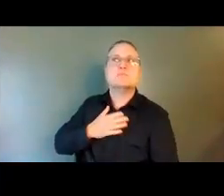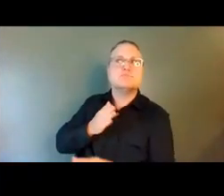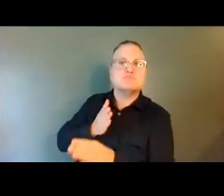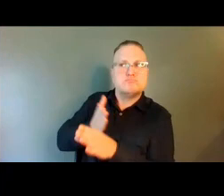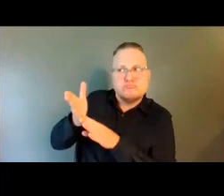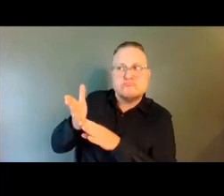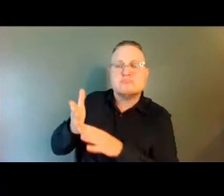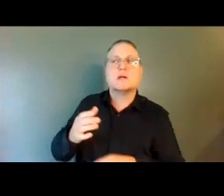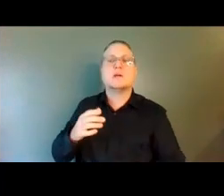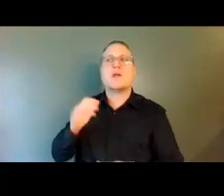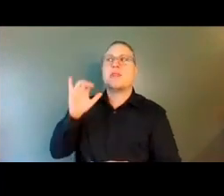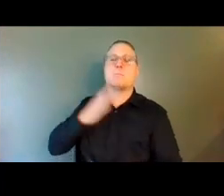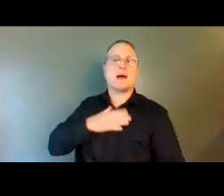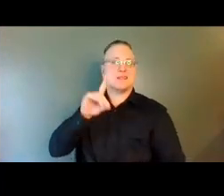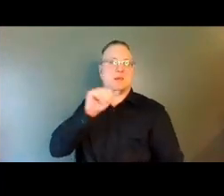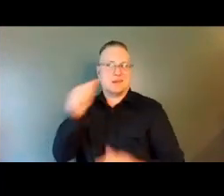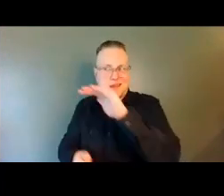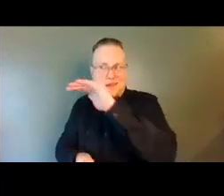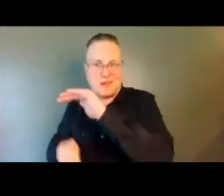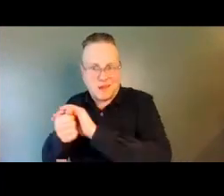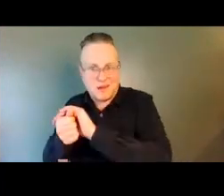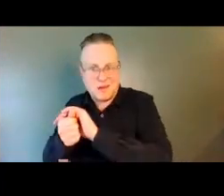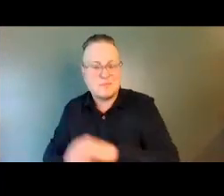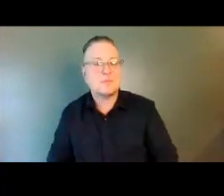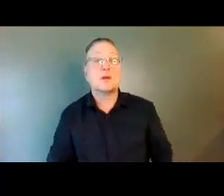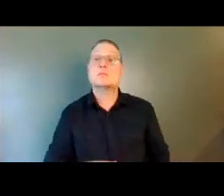Thanks, Andrea. Next, we're going to go to Linda Wolford.